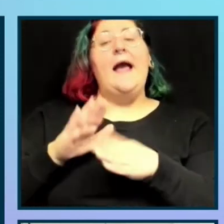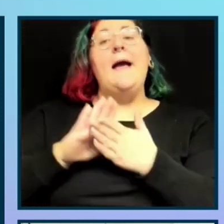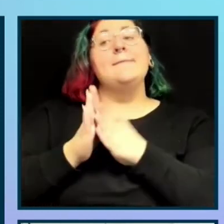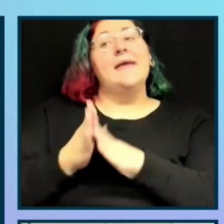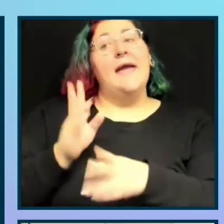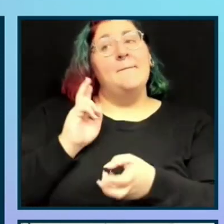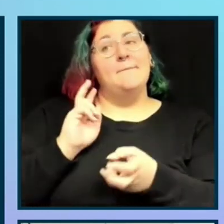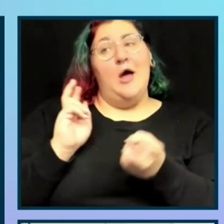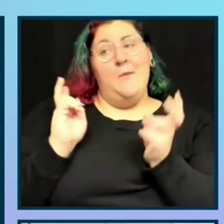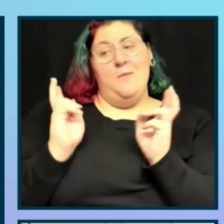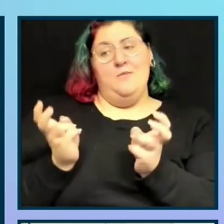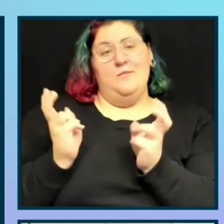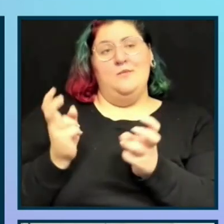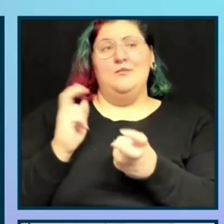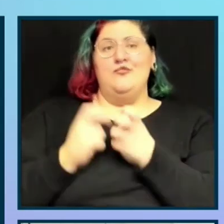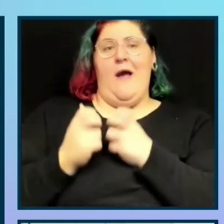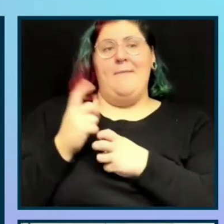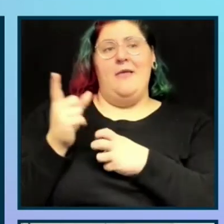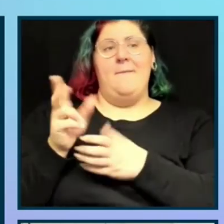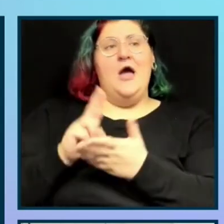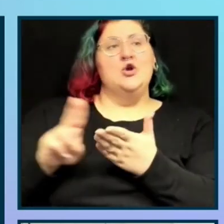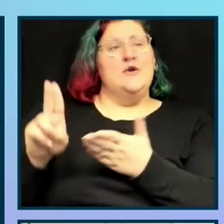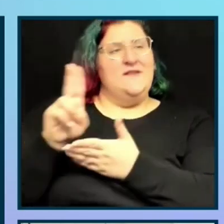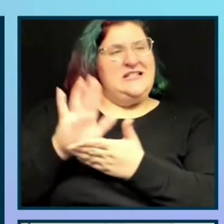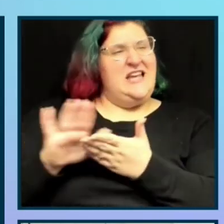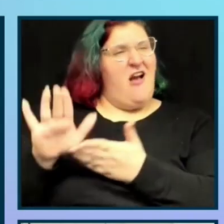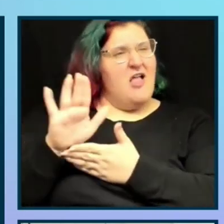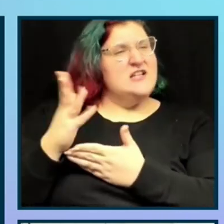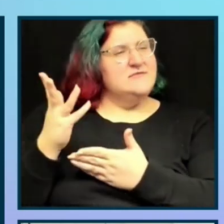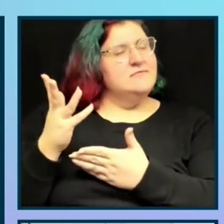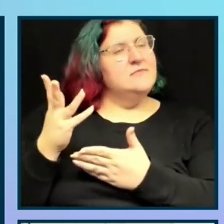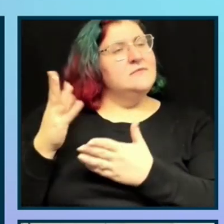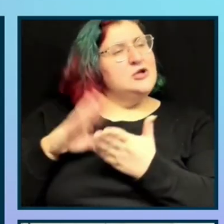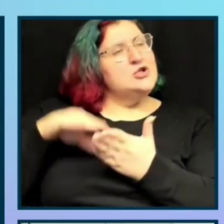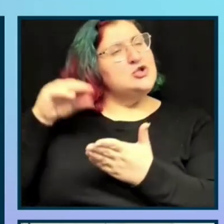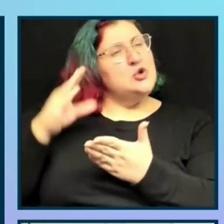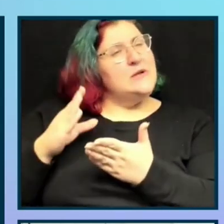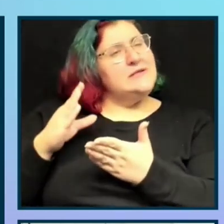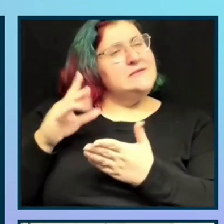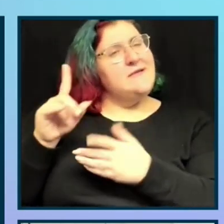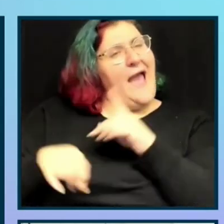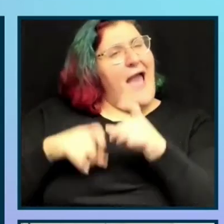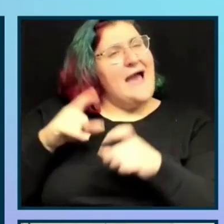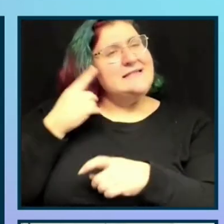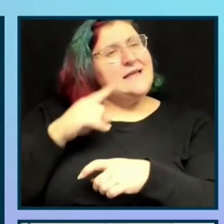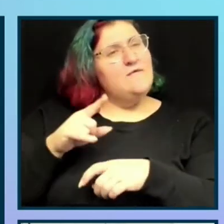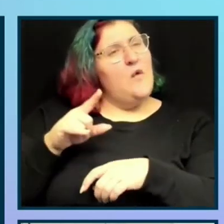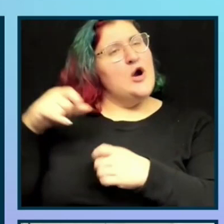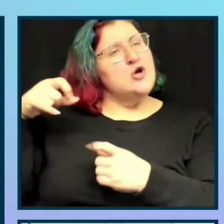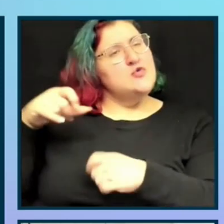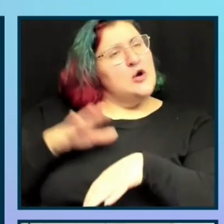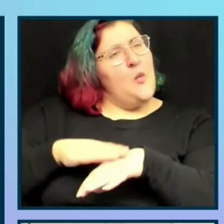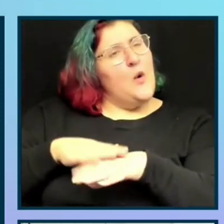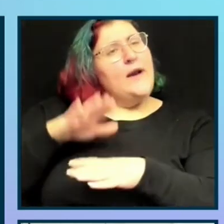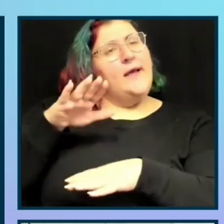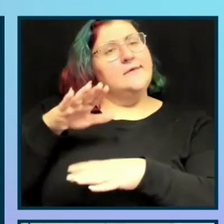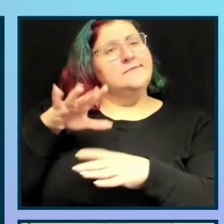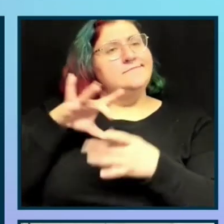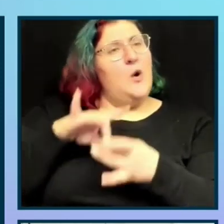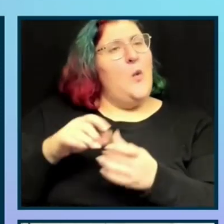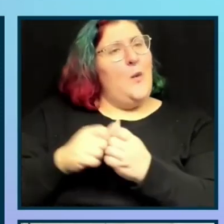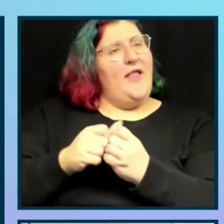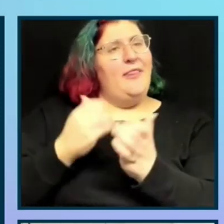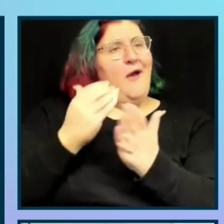of controversy because students were asking for trigger warnings on syllabi and course materials.